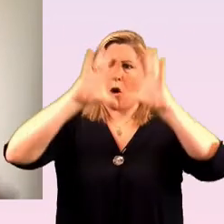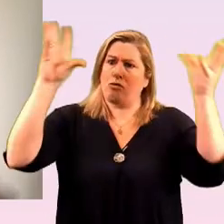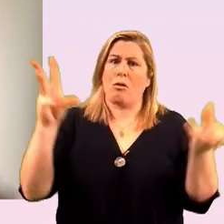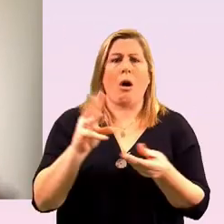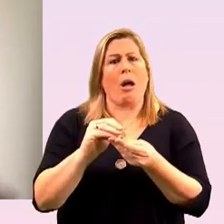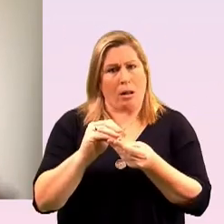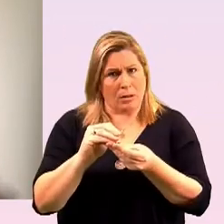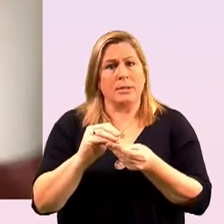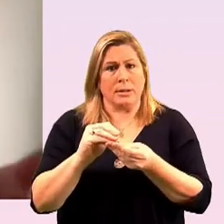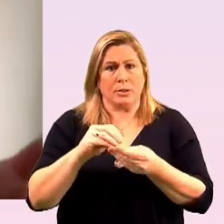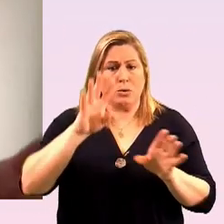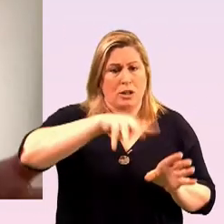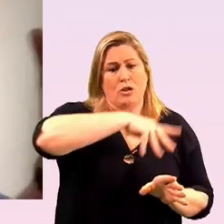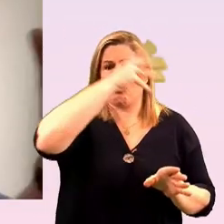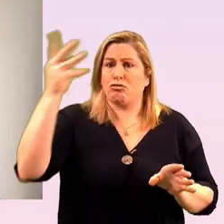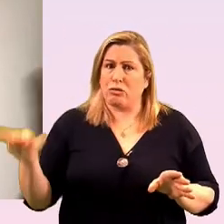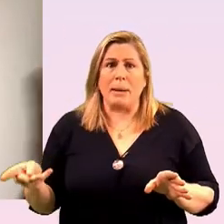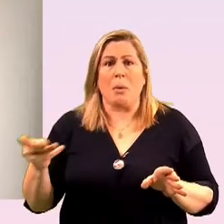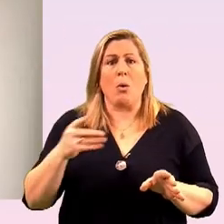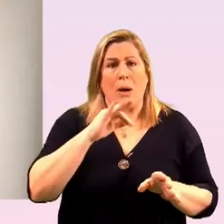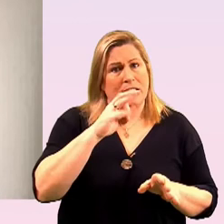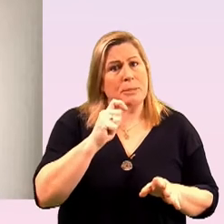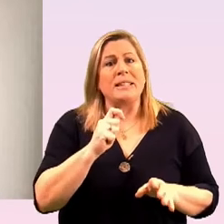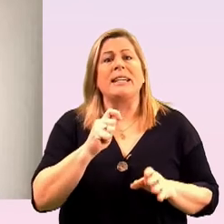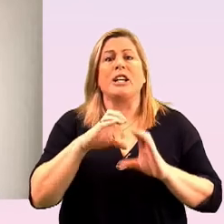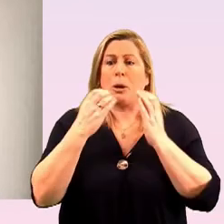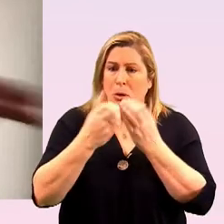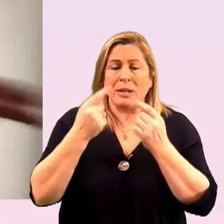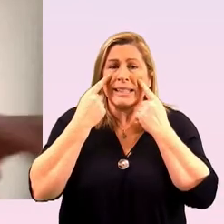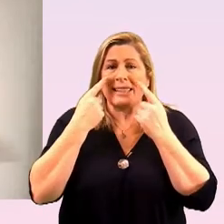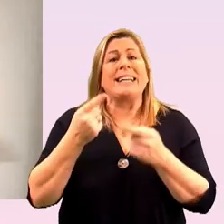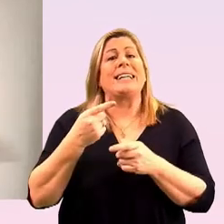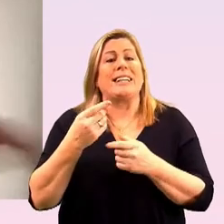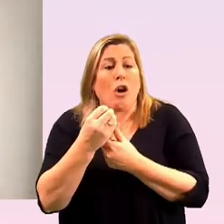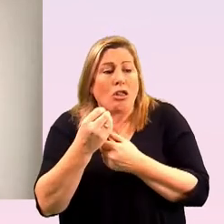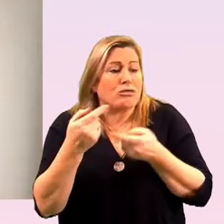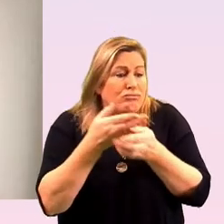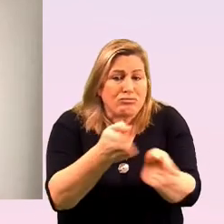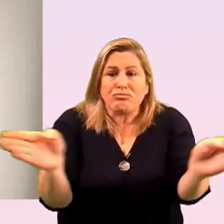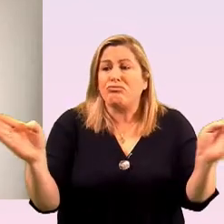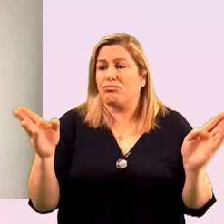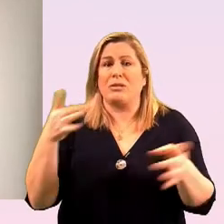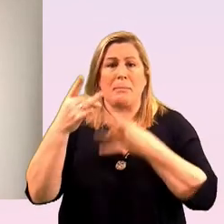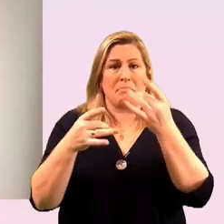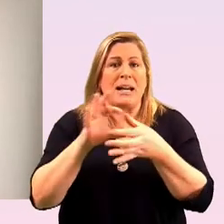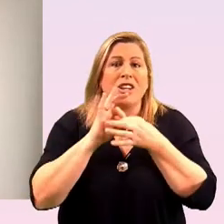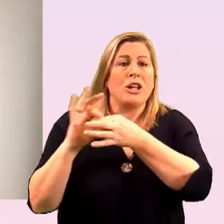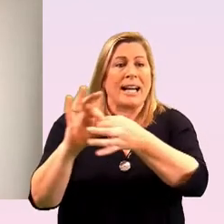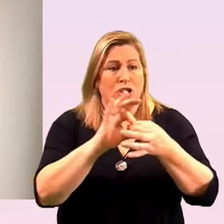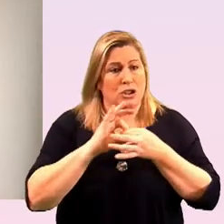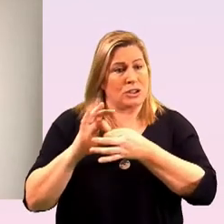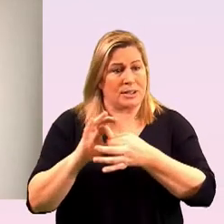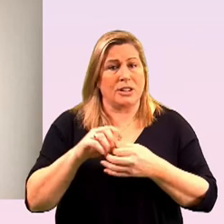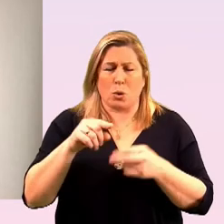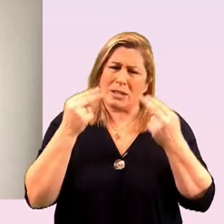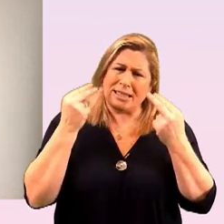as a rainbow society, an LGBT community, and see the wider picture and make those connections, those necessary connections. I think